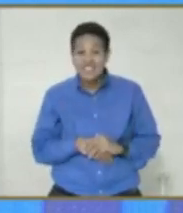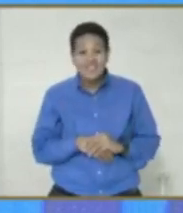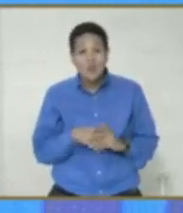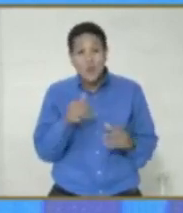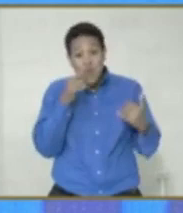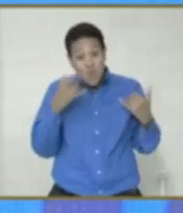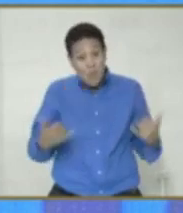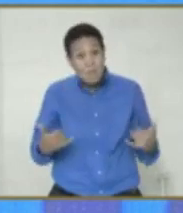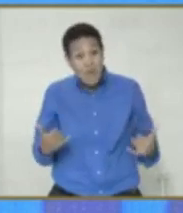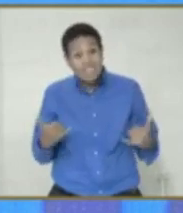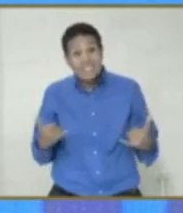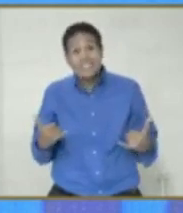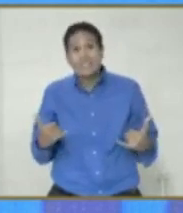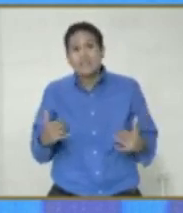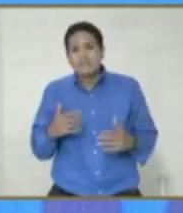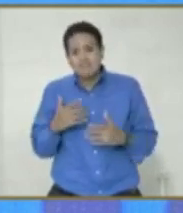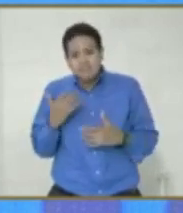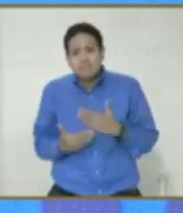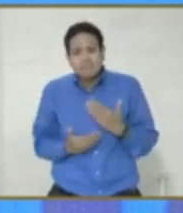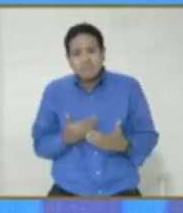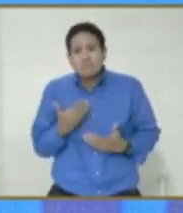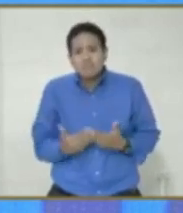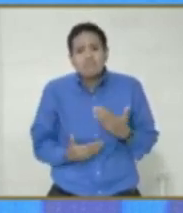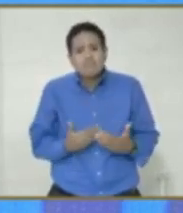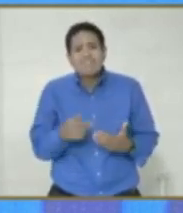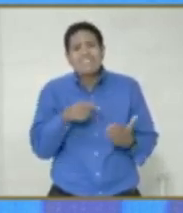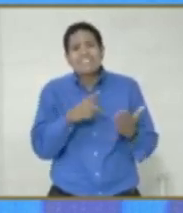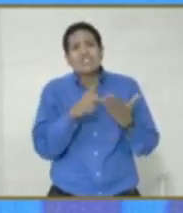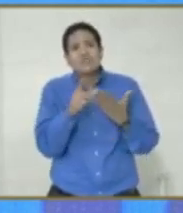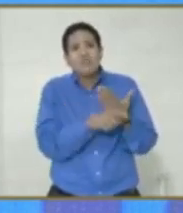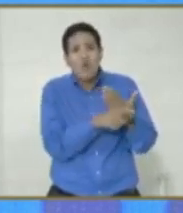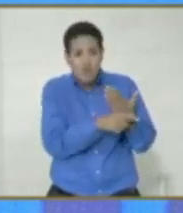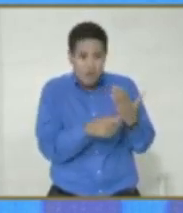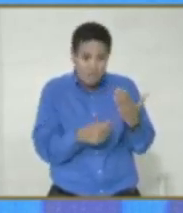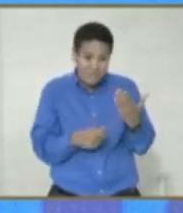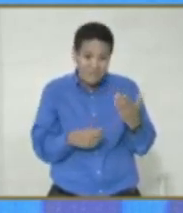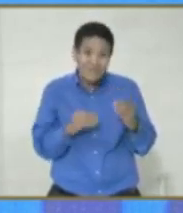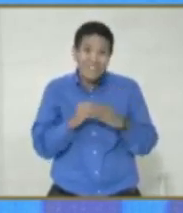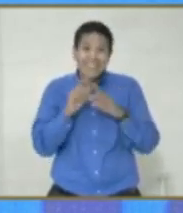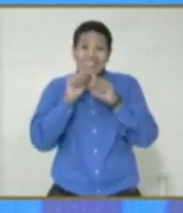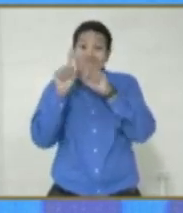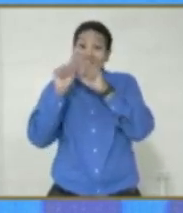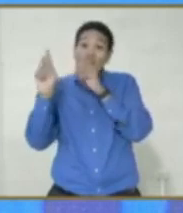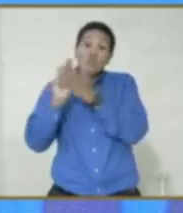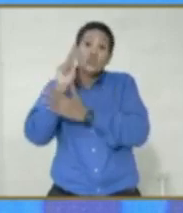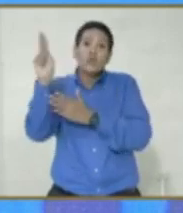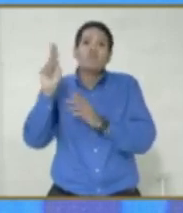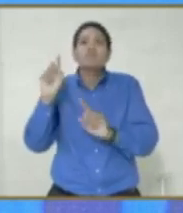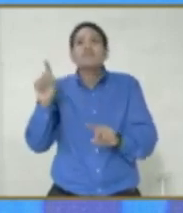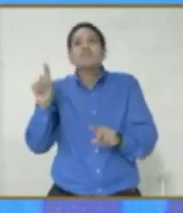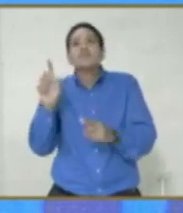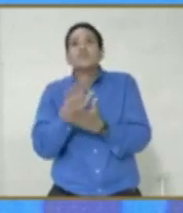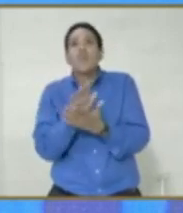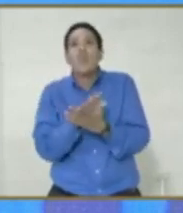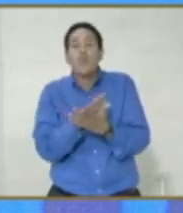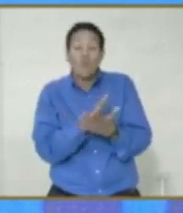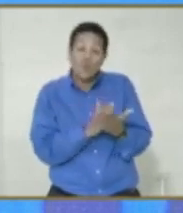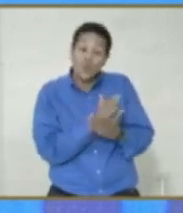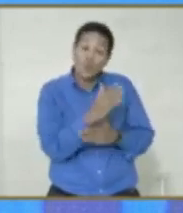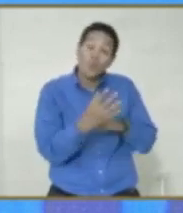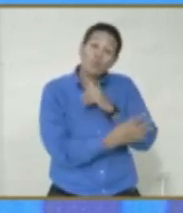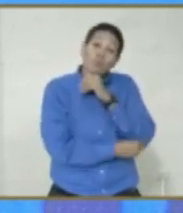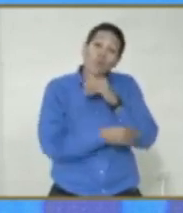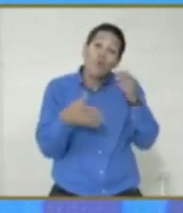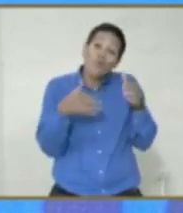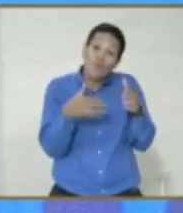presently pursuing this program in various universities. And this, ladies and